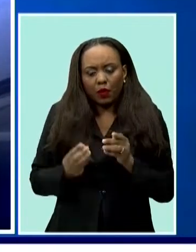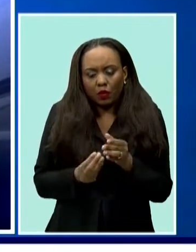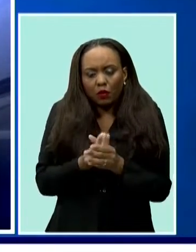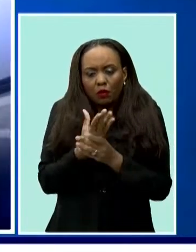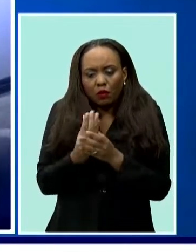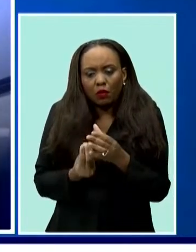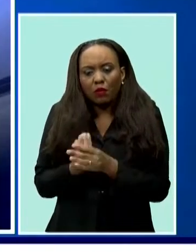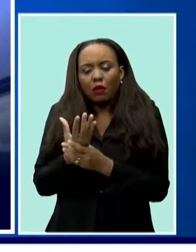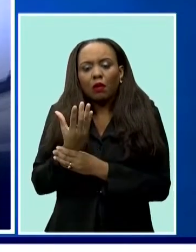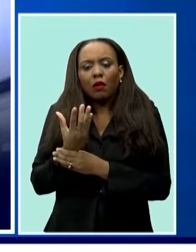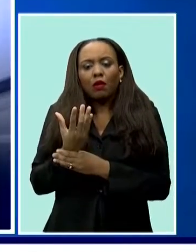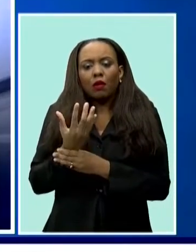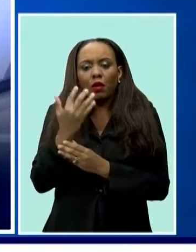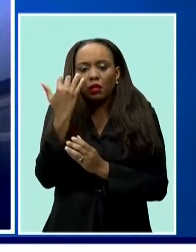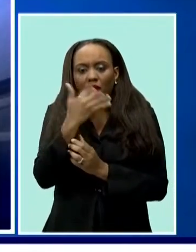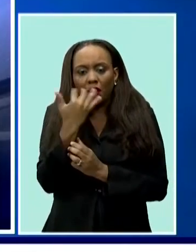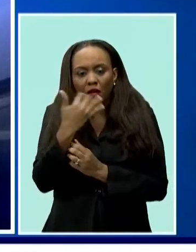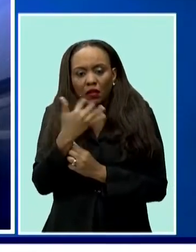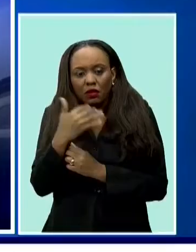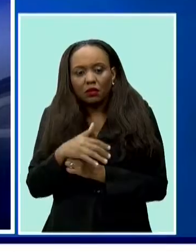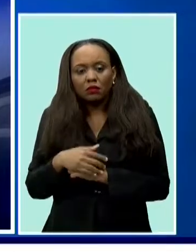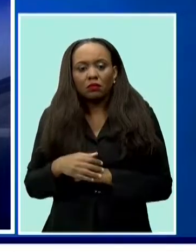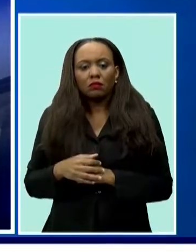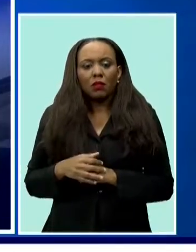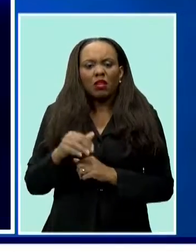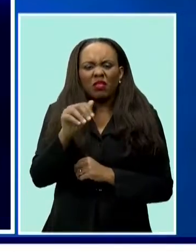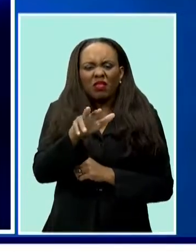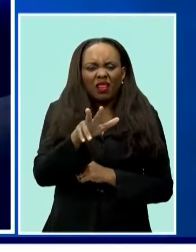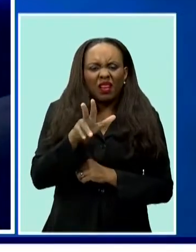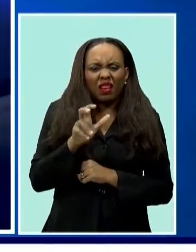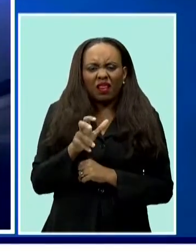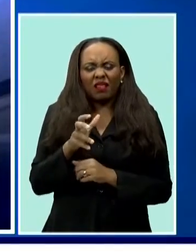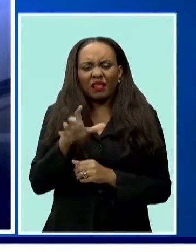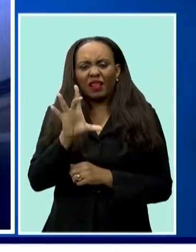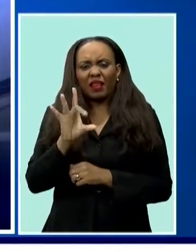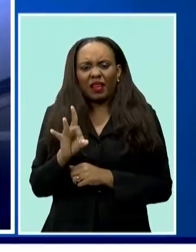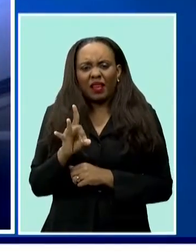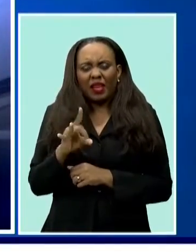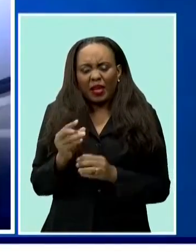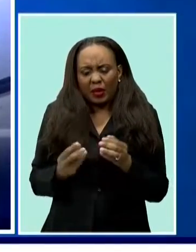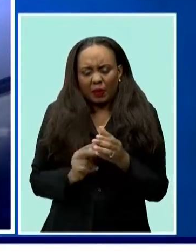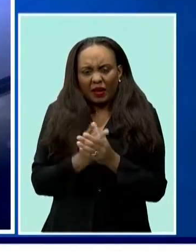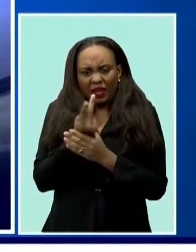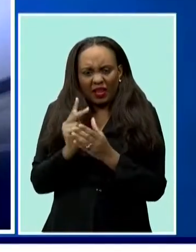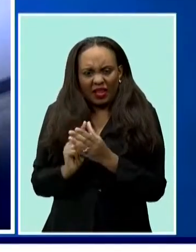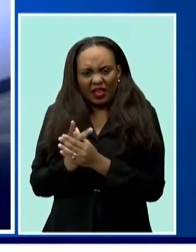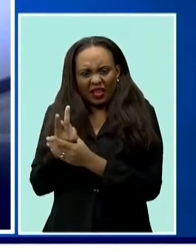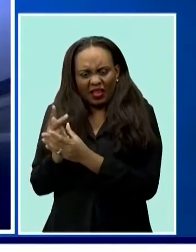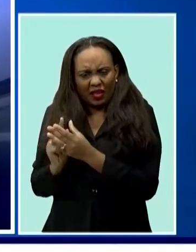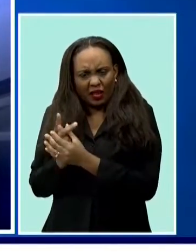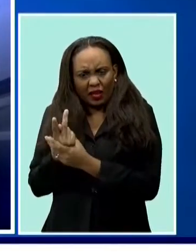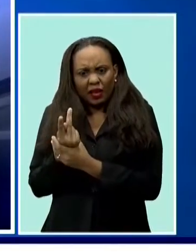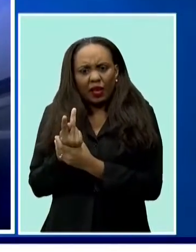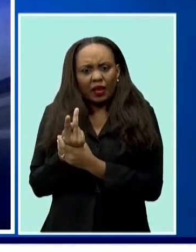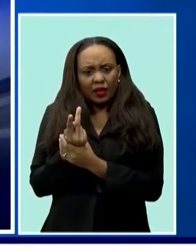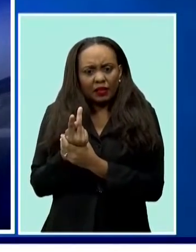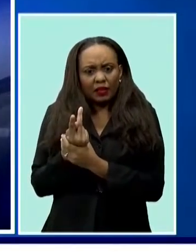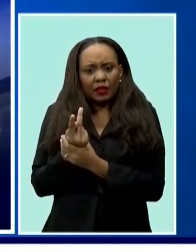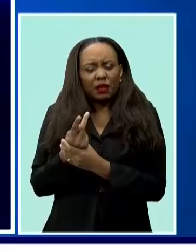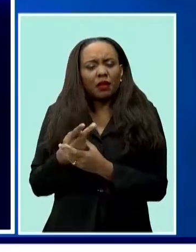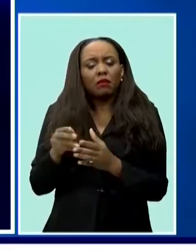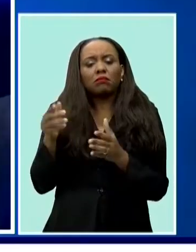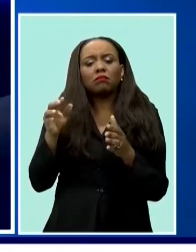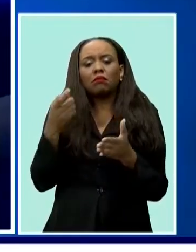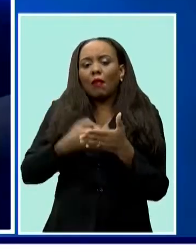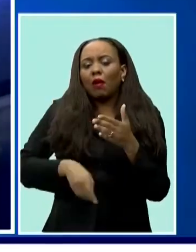operation, 308 cannabis plants ranging from seedlings to 3 feet in height, weighing about 5.5 pounds with an estimated